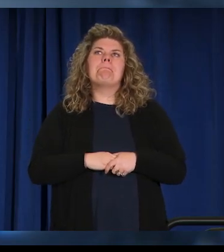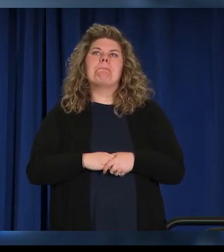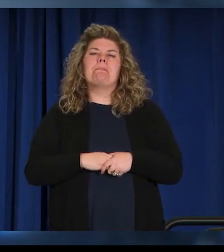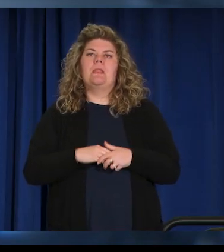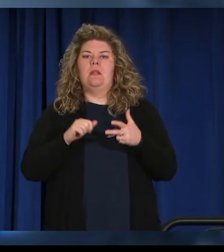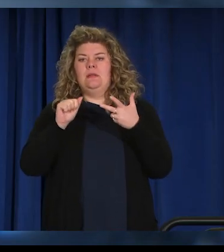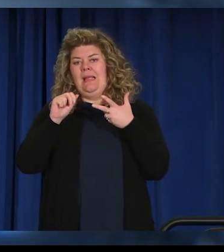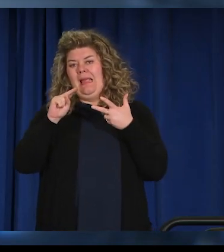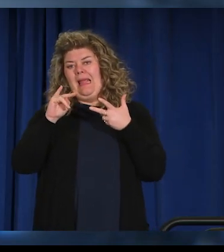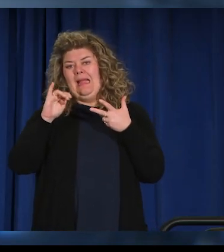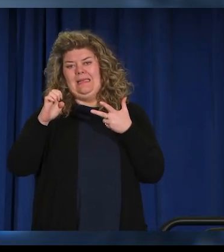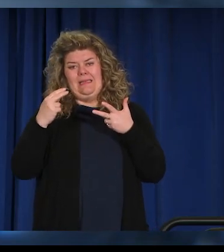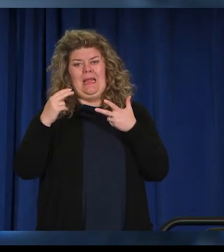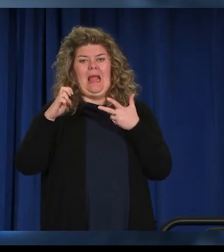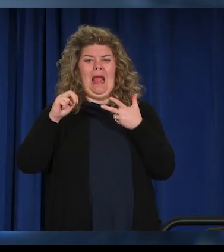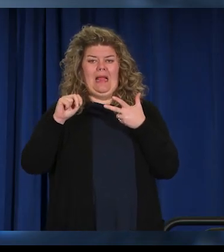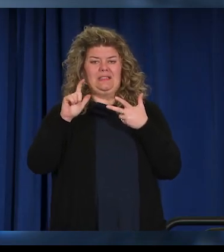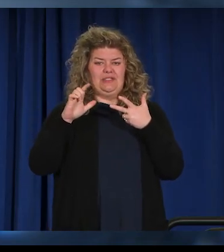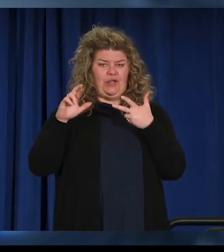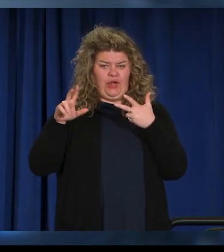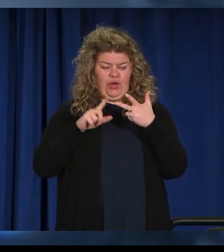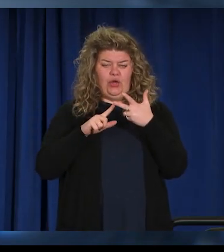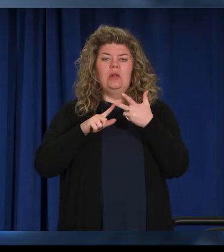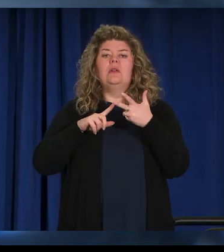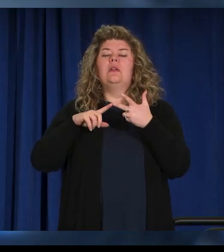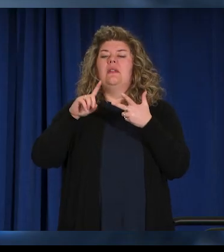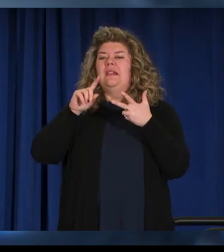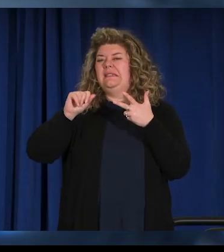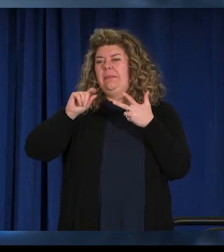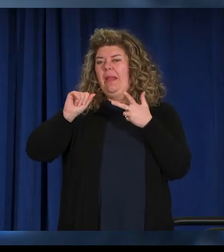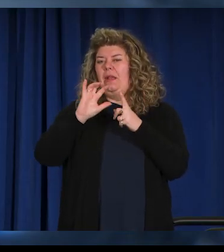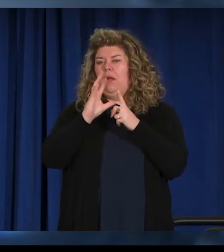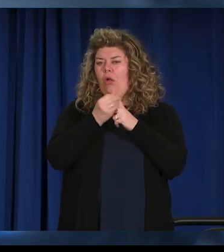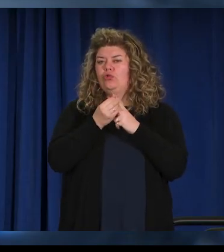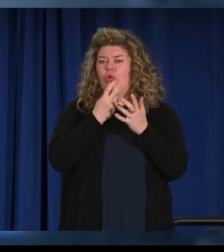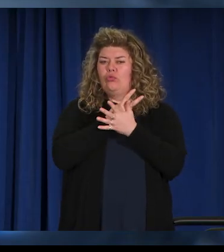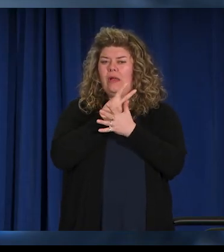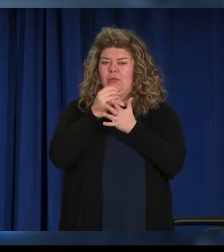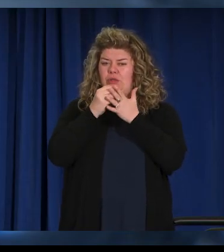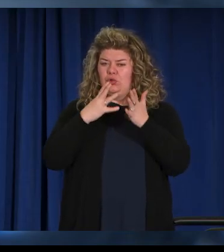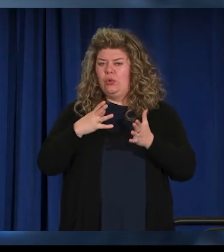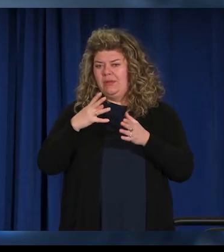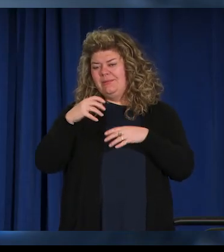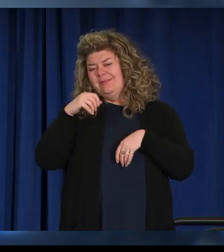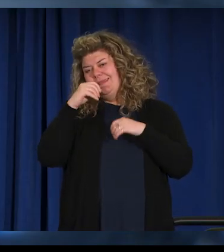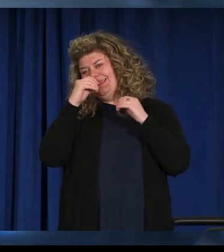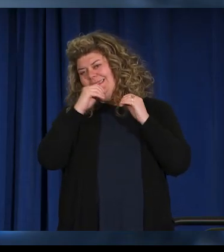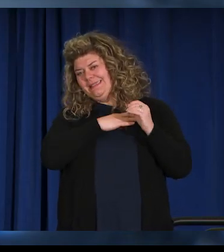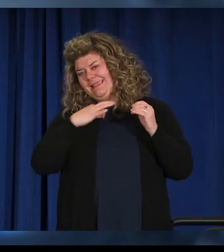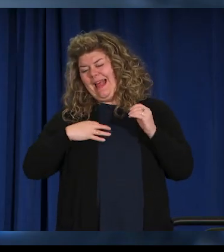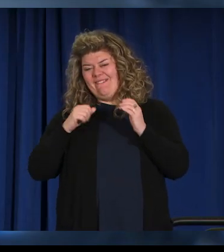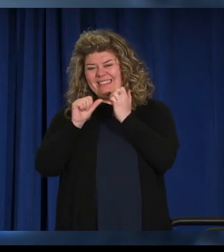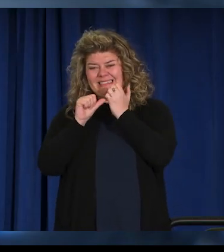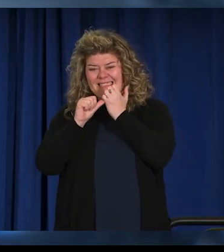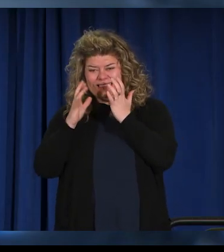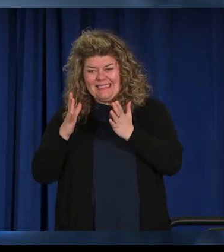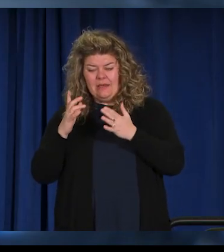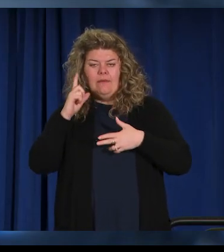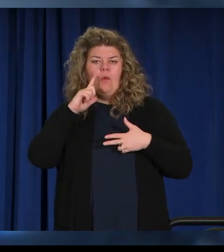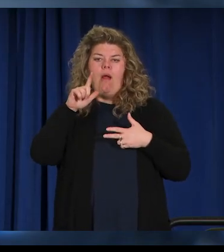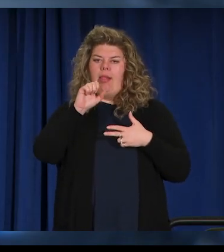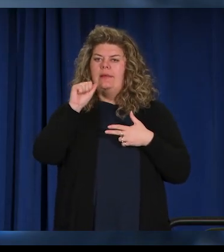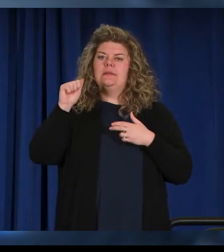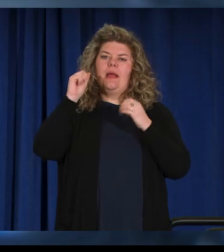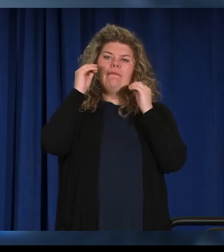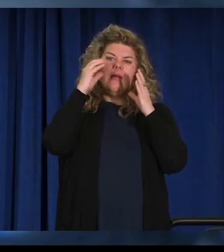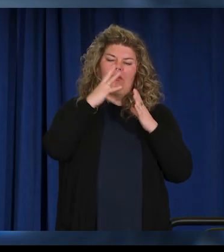Annie Hensler is the Disability Cultural Graduate Student Staff Assistant for the LS&A